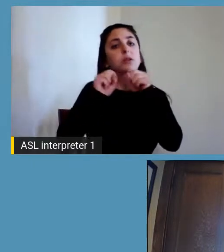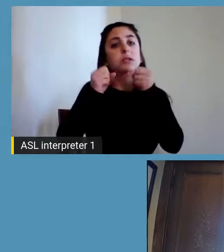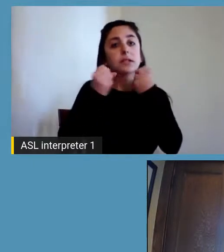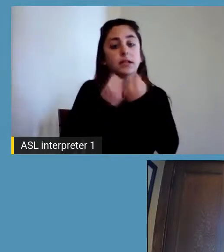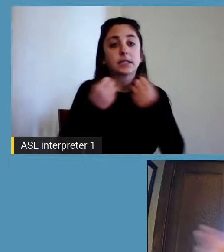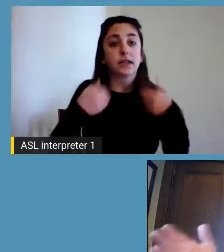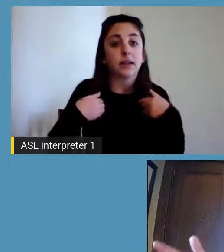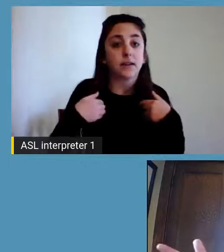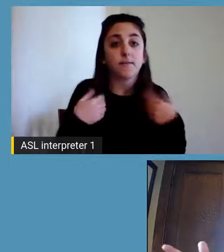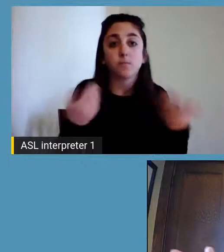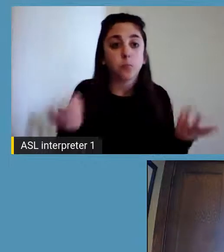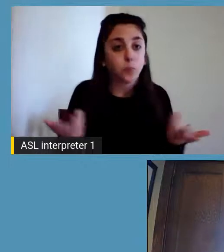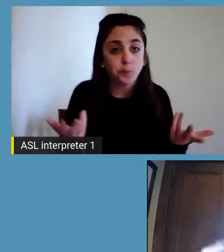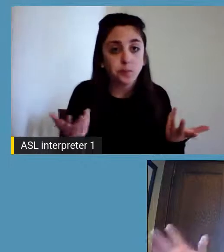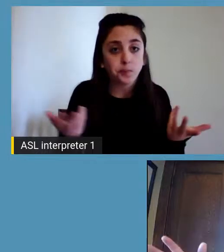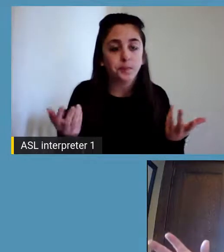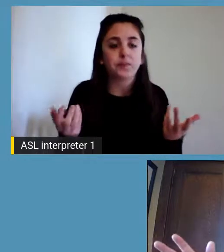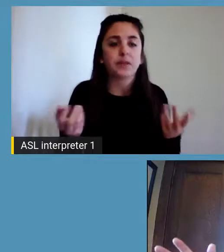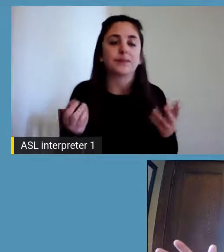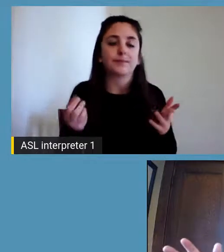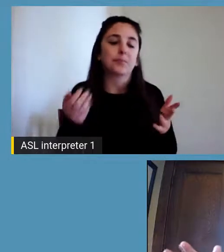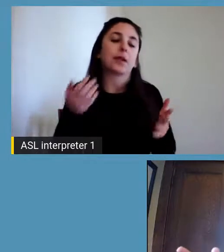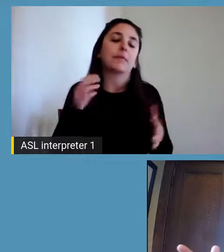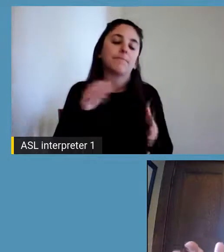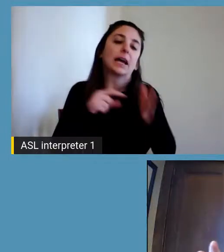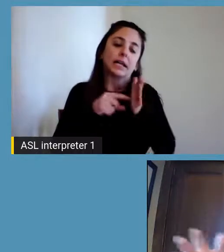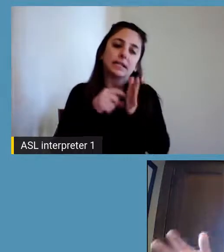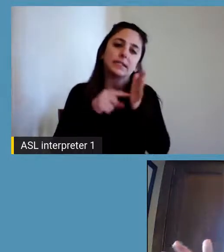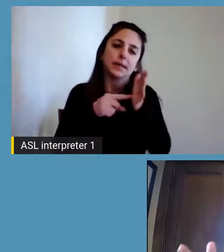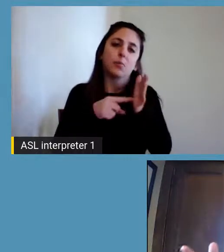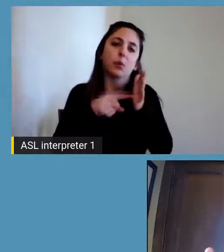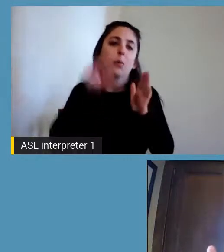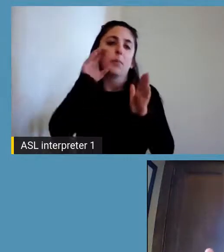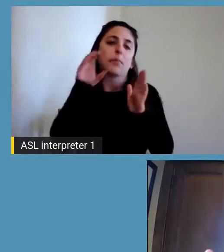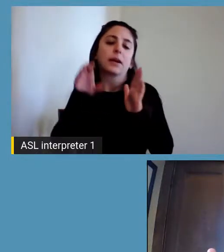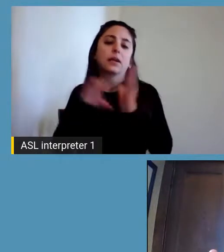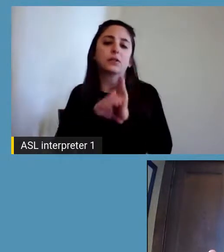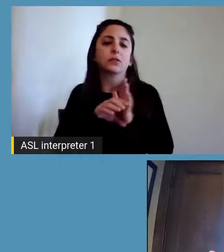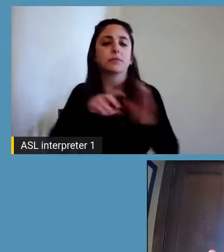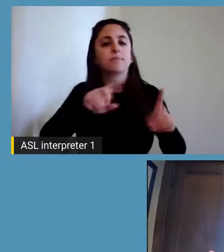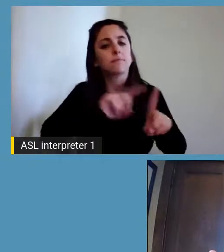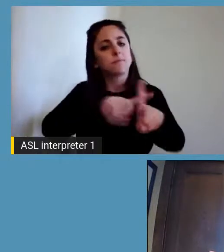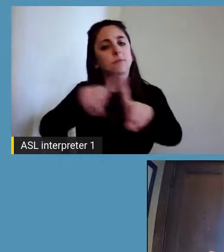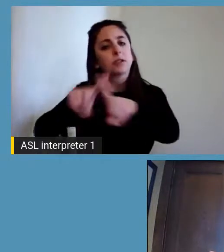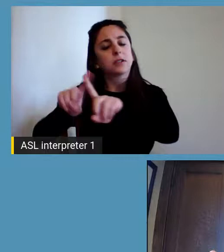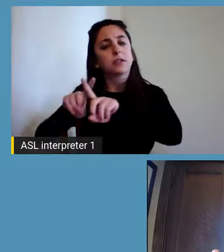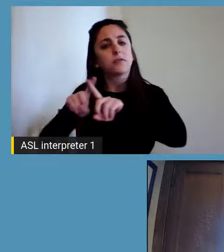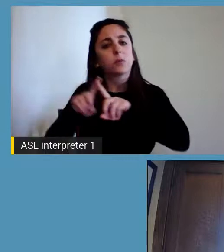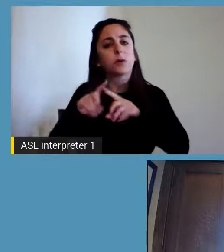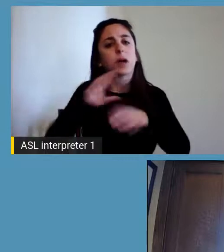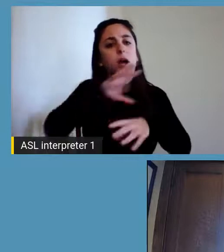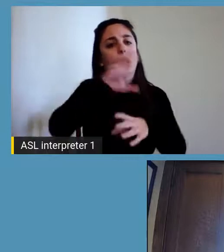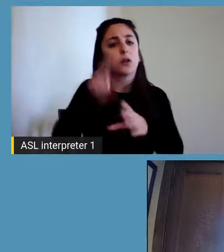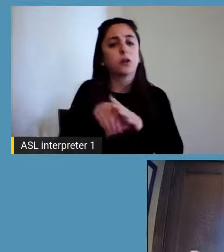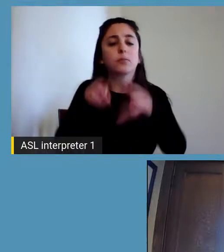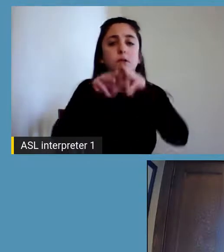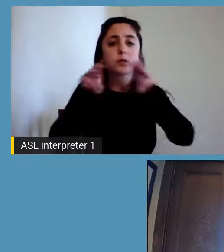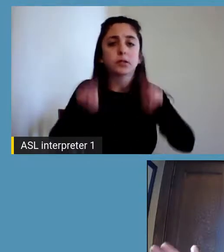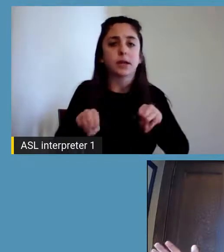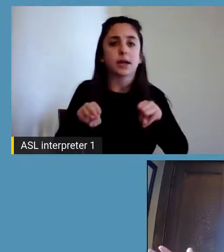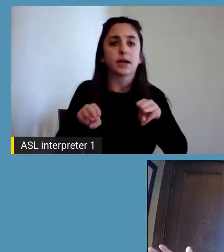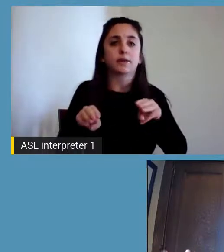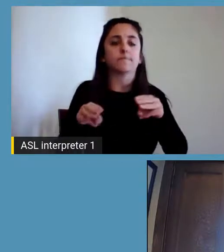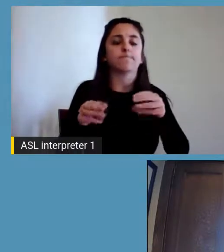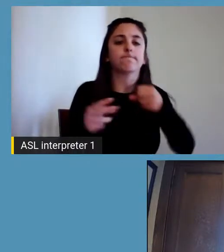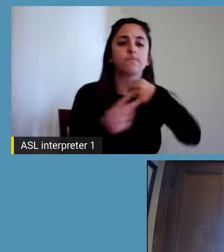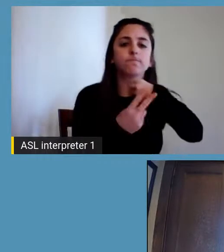there's just this. Well, you showed the picture of the racks of things that are in a museum storage, and that's typical of any historical